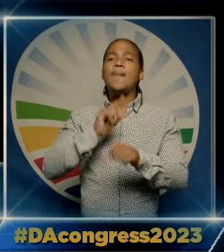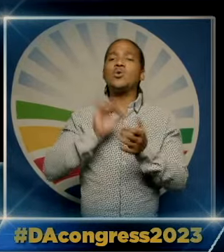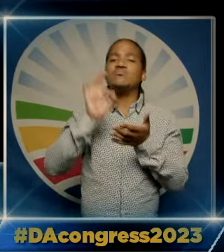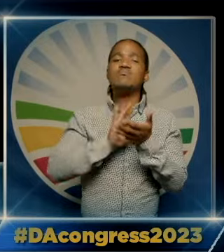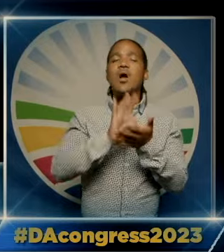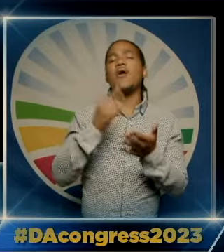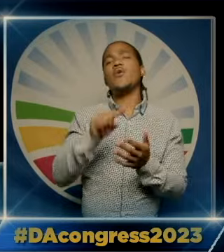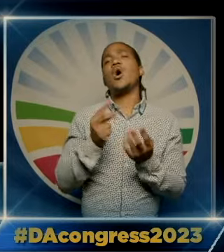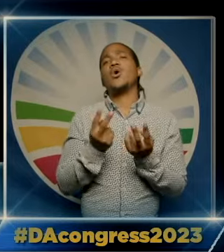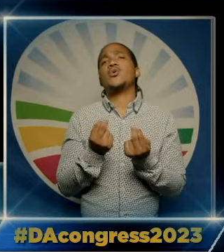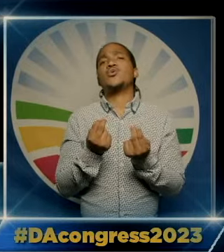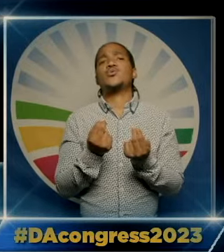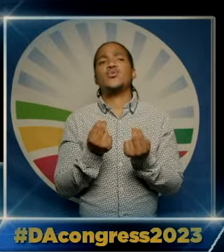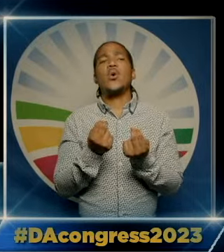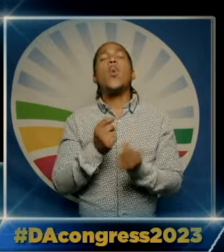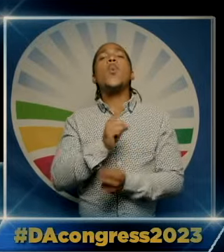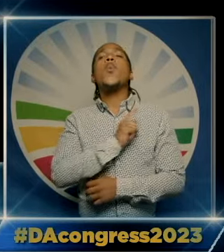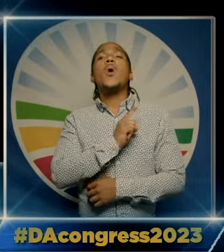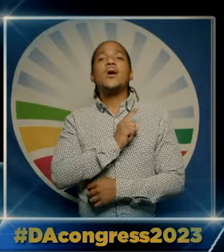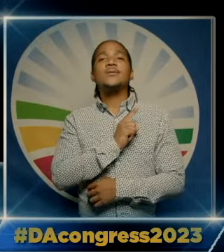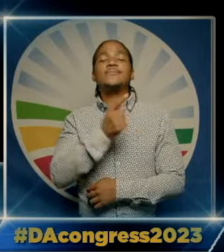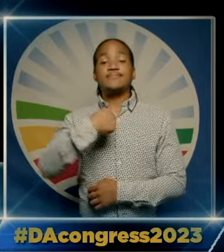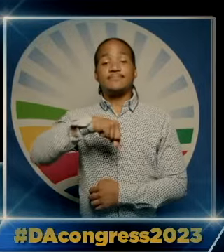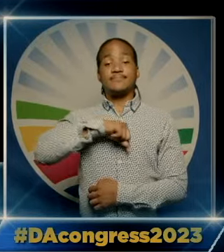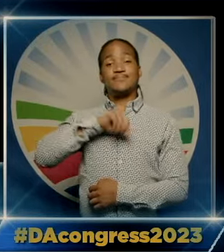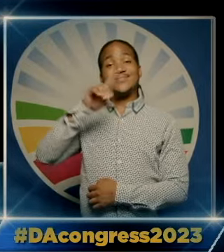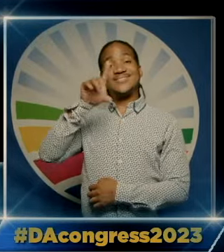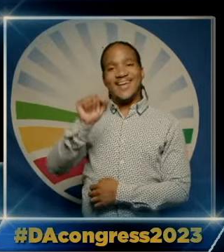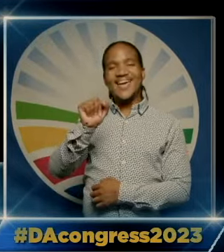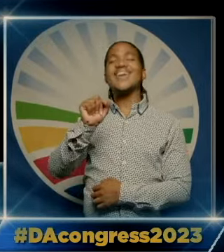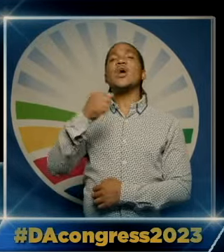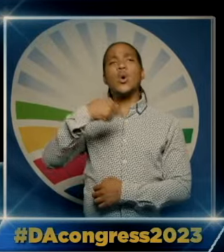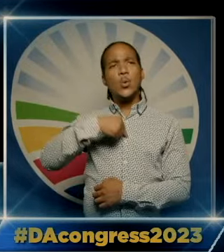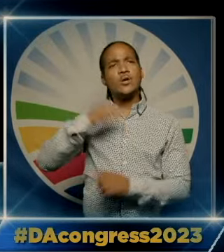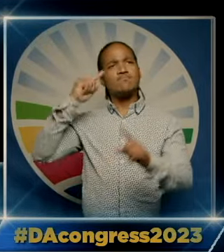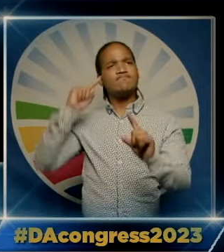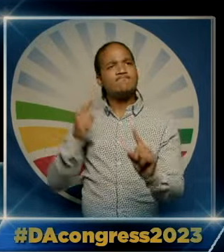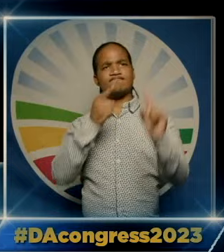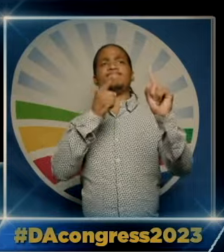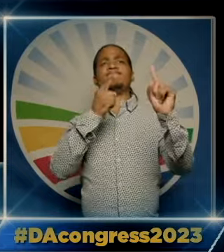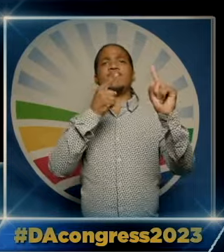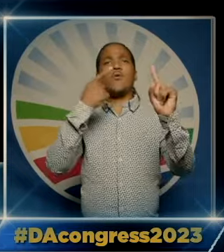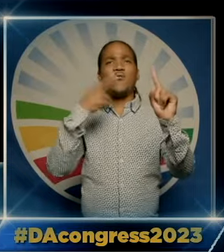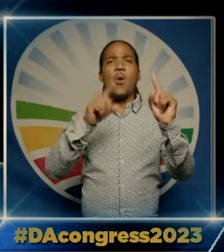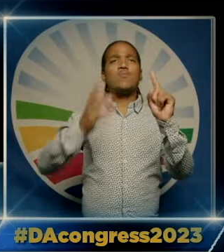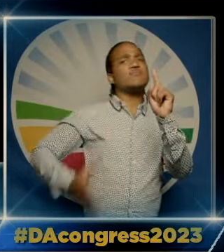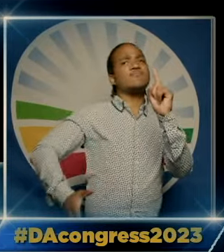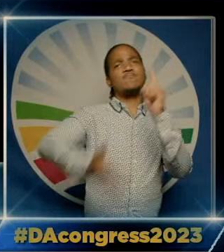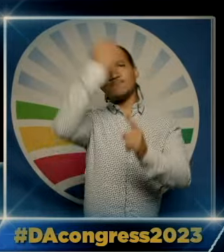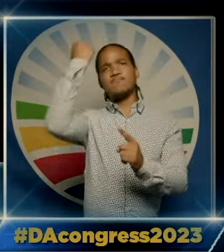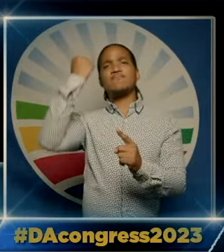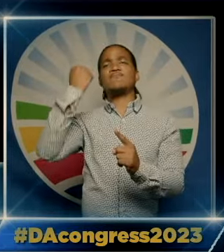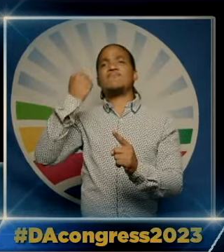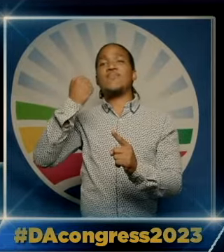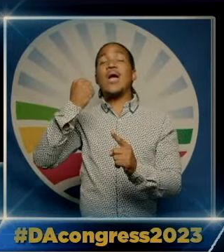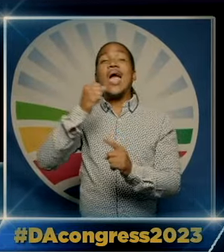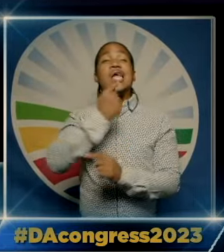freedom. Because we, the DA, is in it to win it. And every South